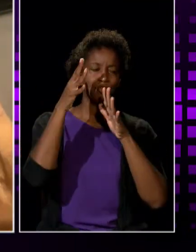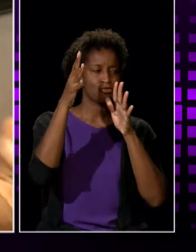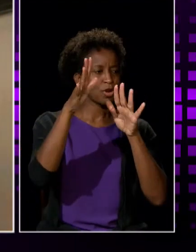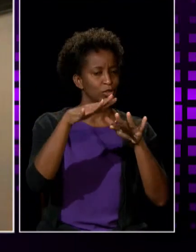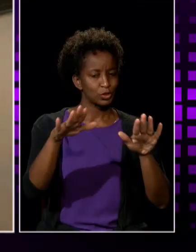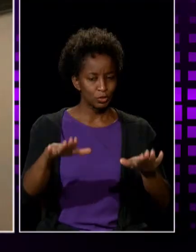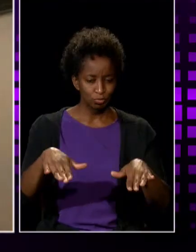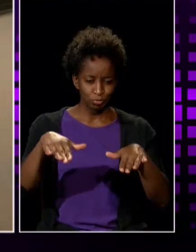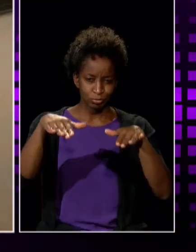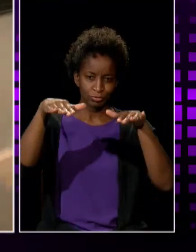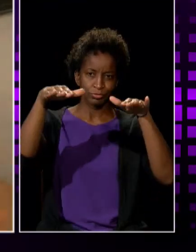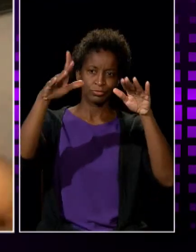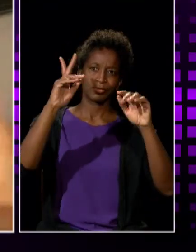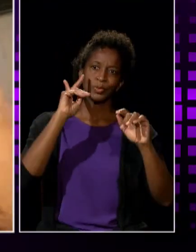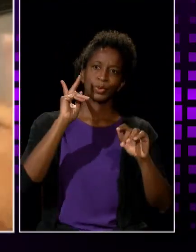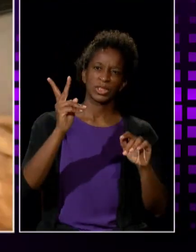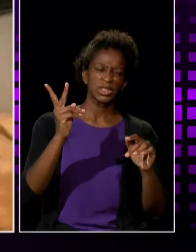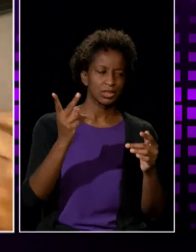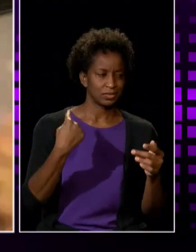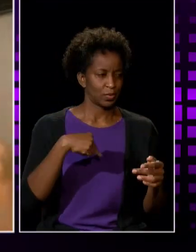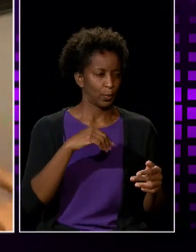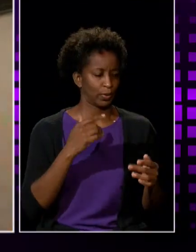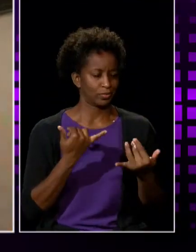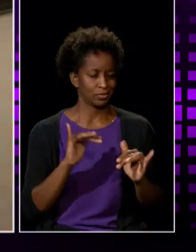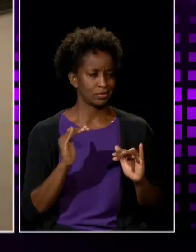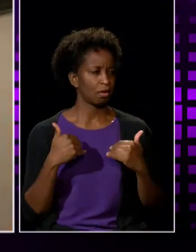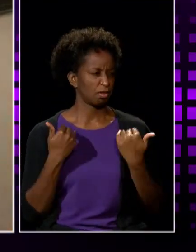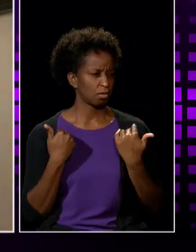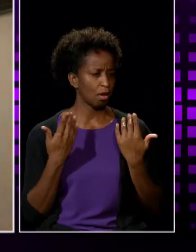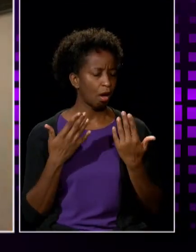who are still young, still able to be alive